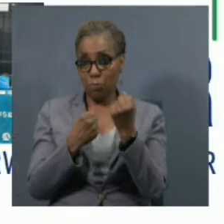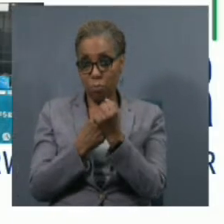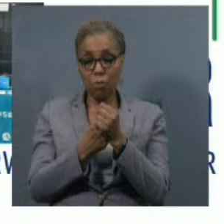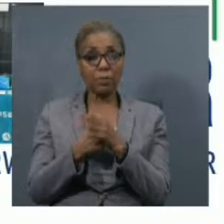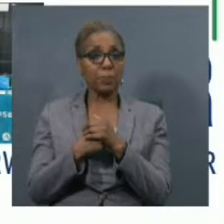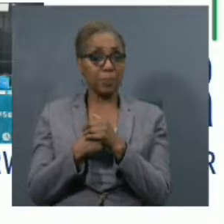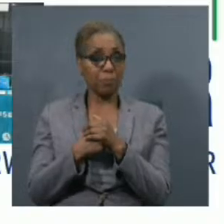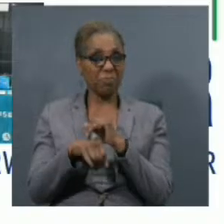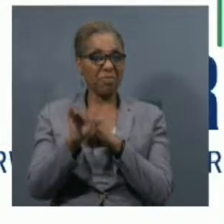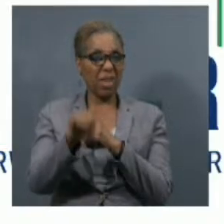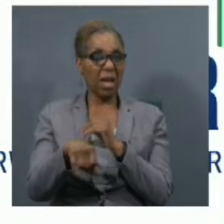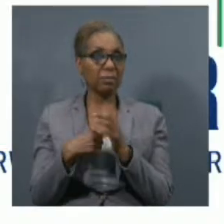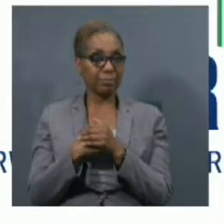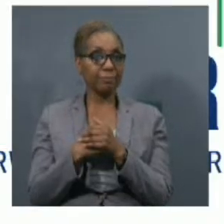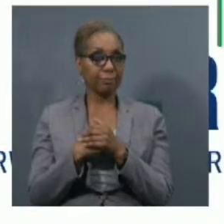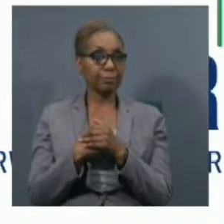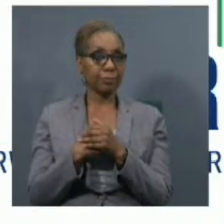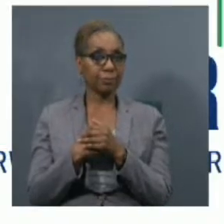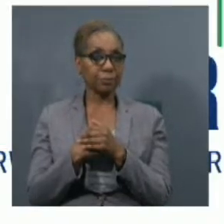support.